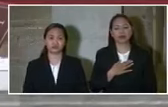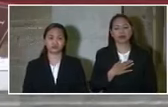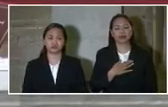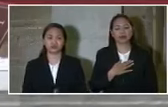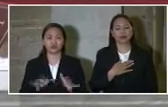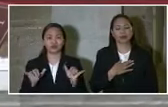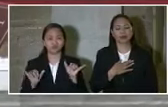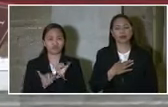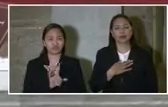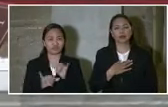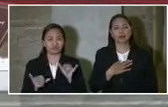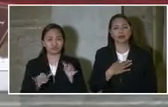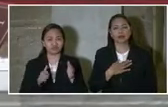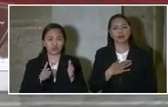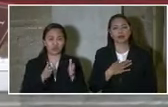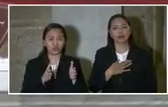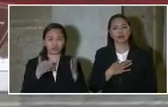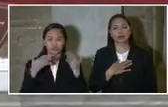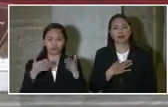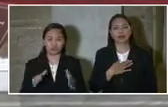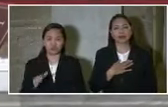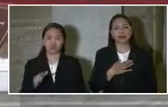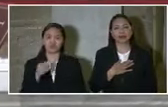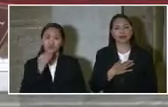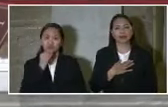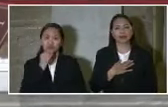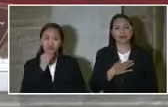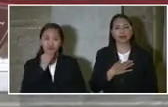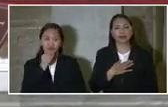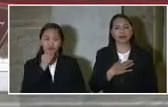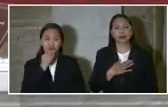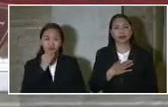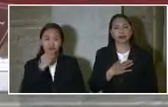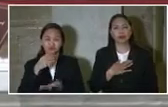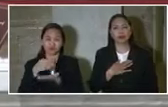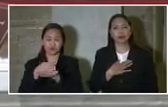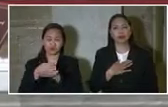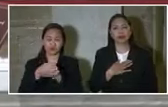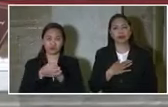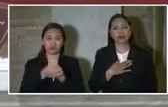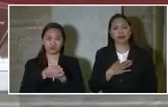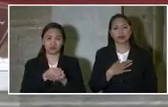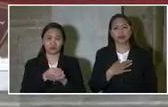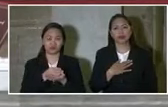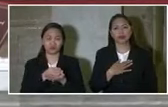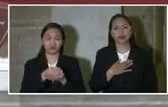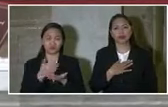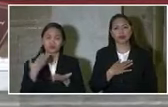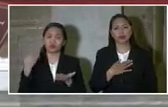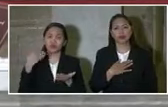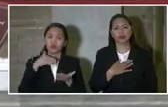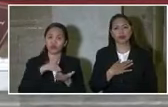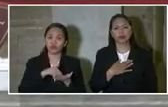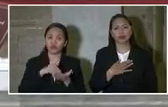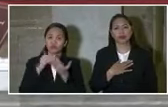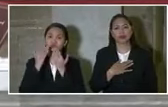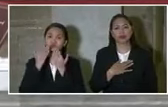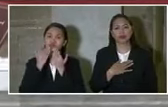In a similar way, when supper was ended, he took the chalice, and once more